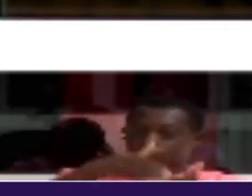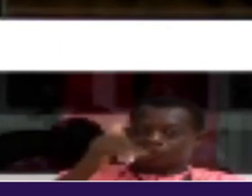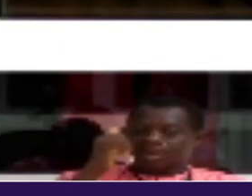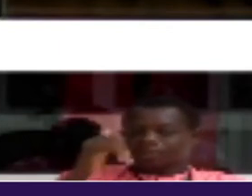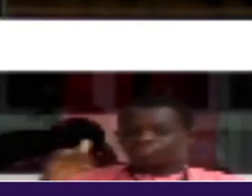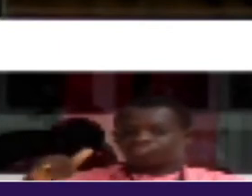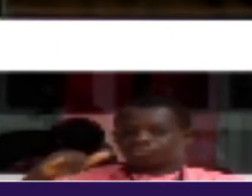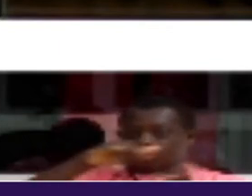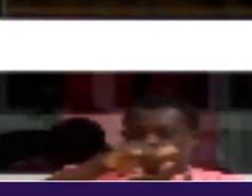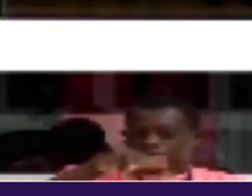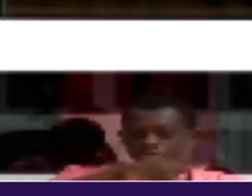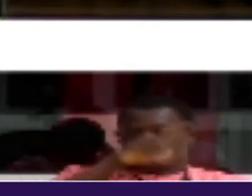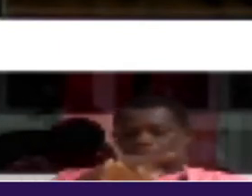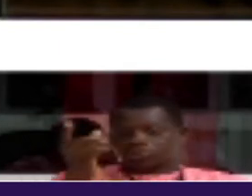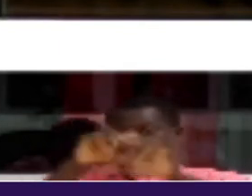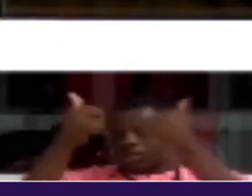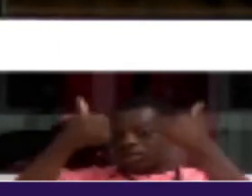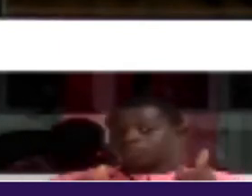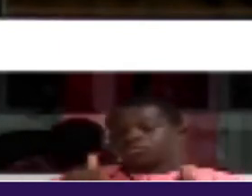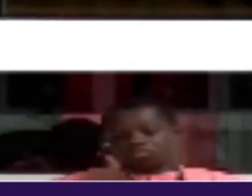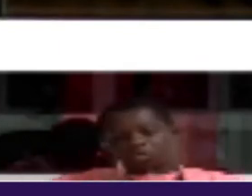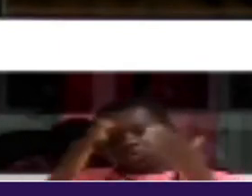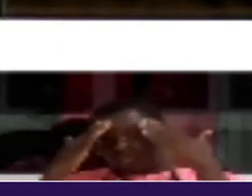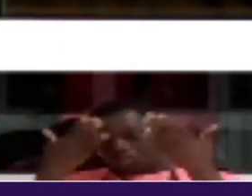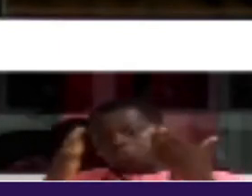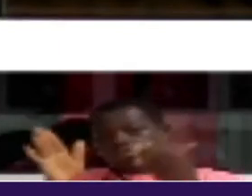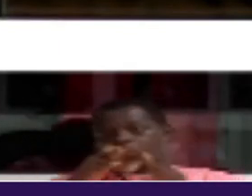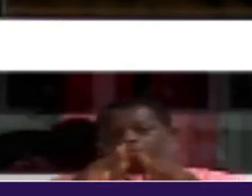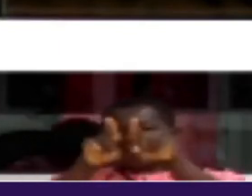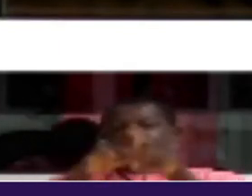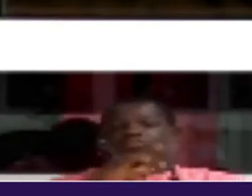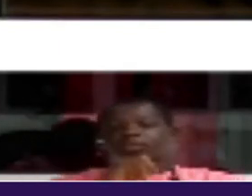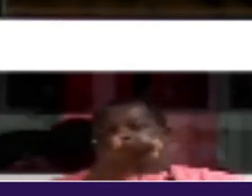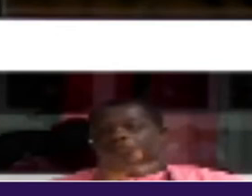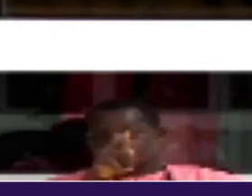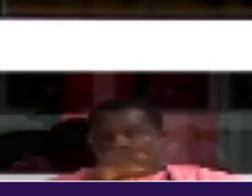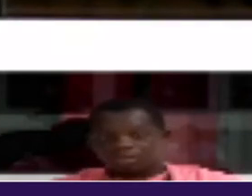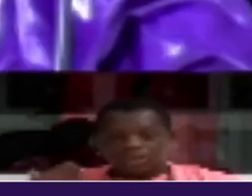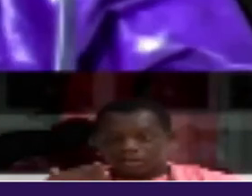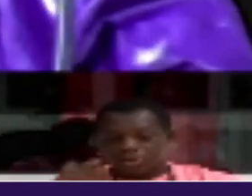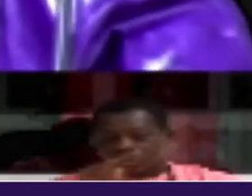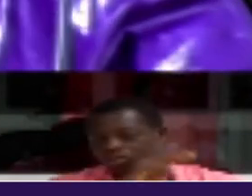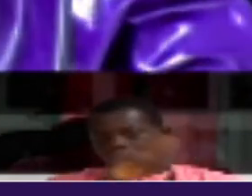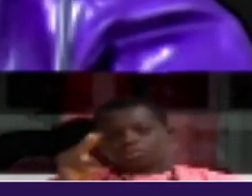him? I don't know what happened to him. They went with him. You killed him? I don't kill him.